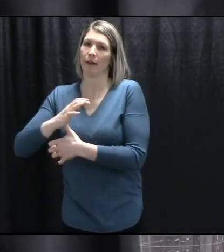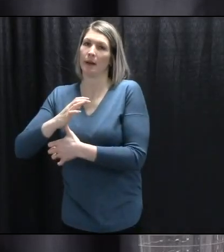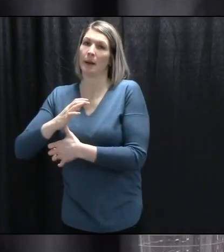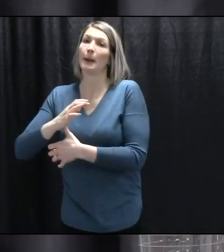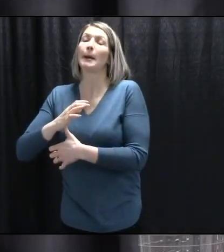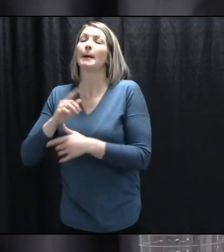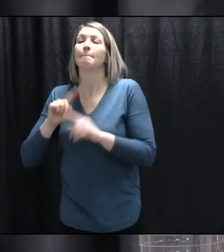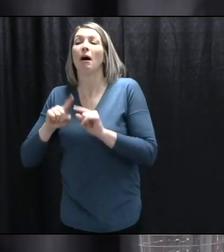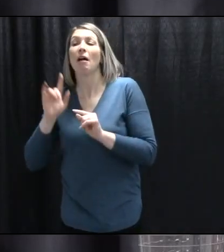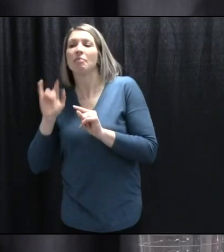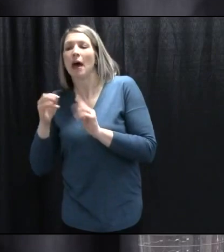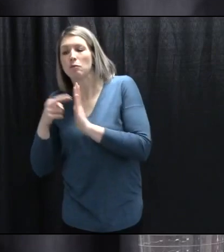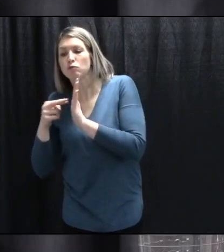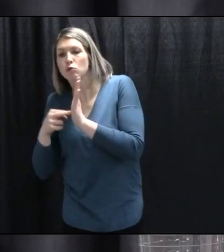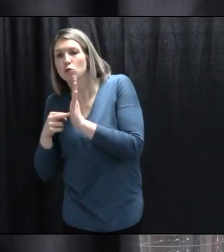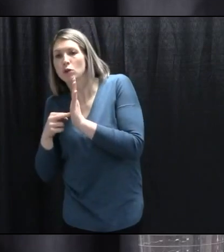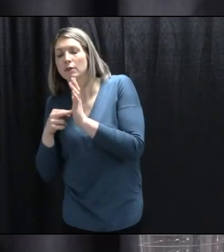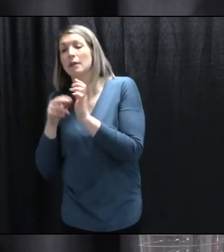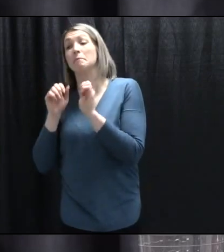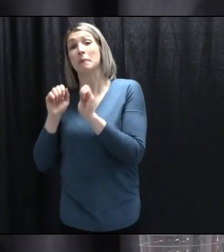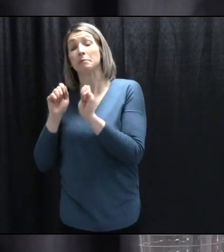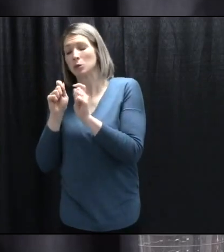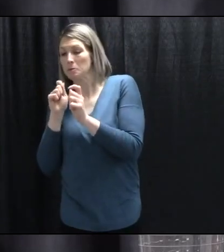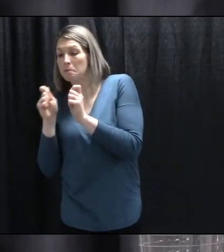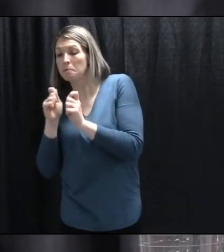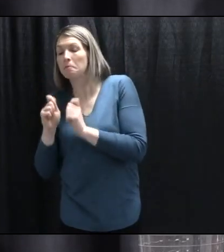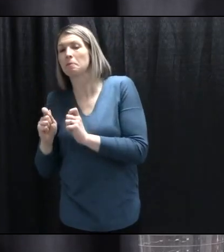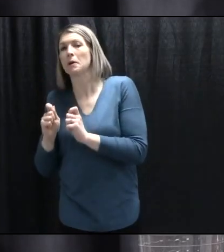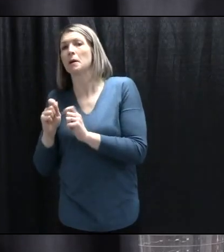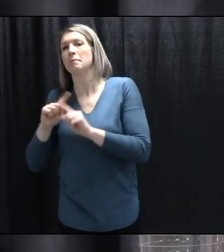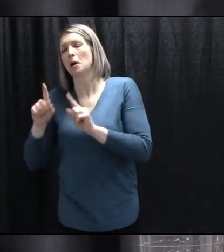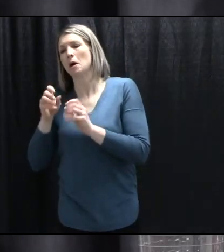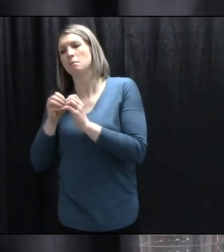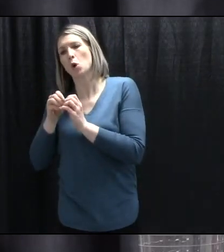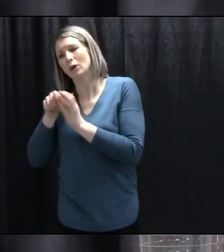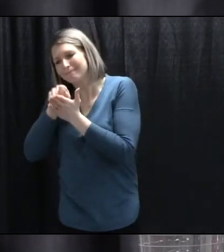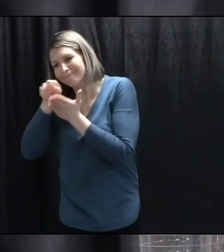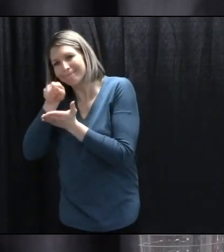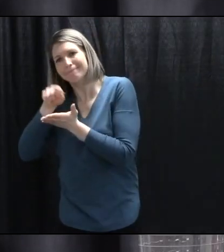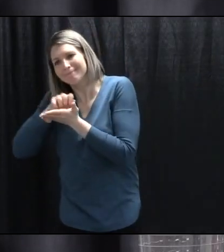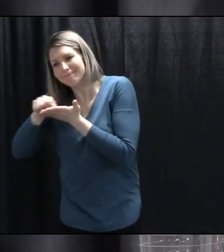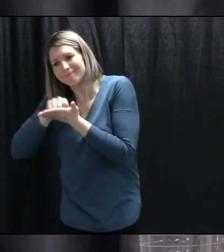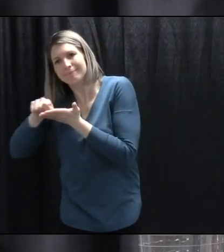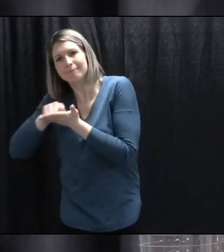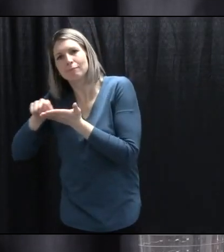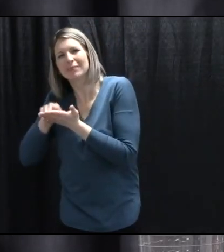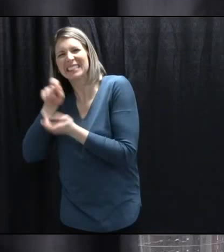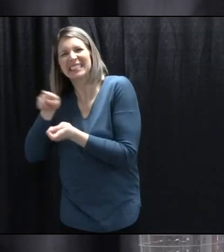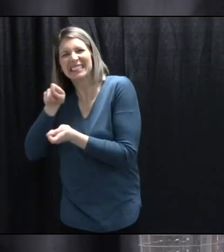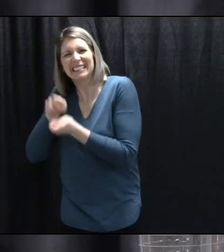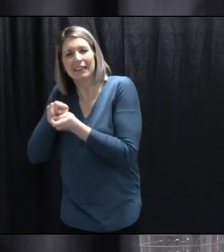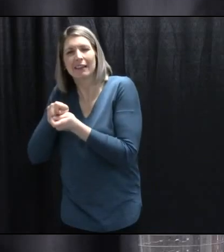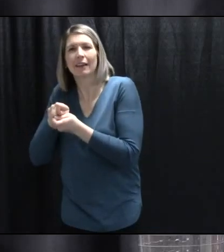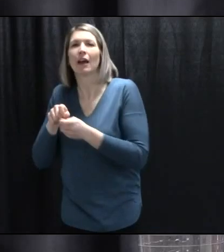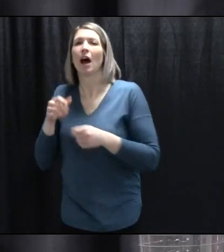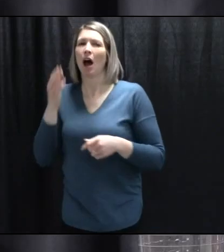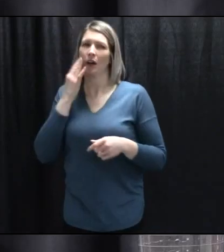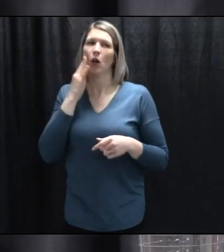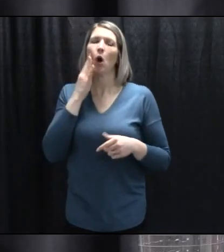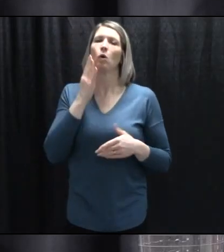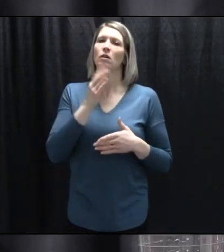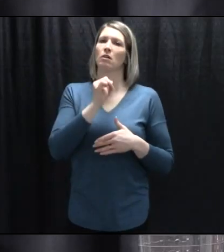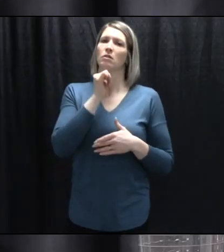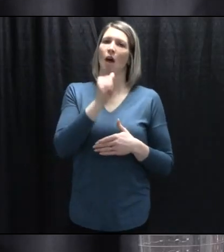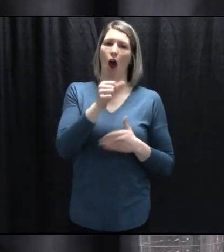that changes, as you've seen in other areas of discussion this afternoon. The recommendation about non-surgical masks has